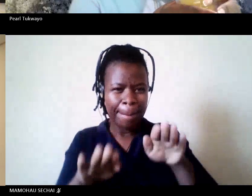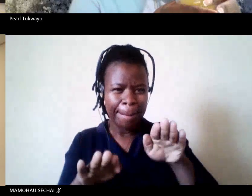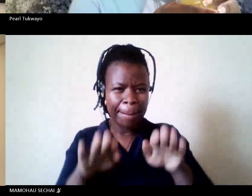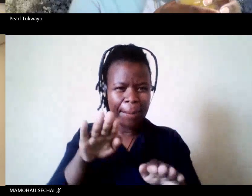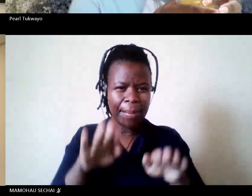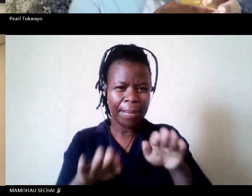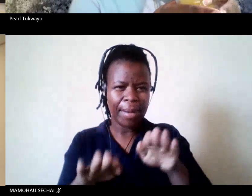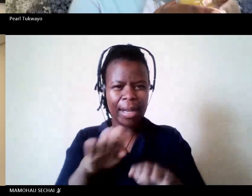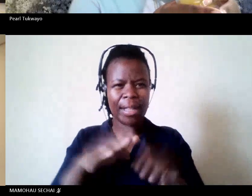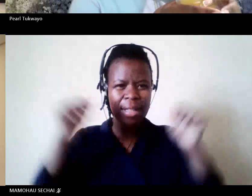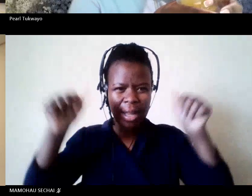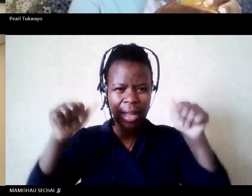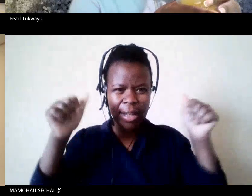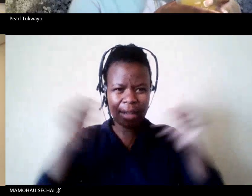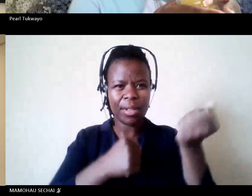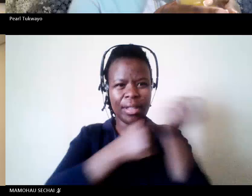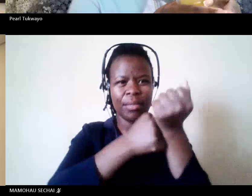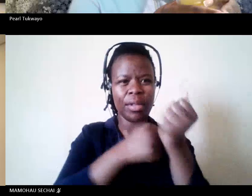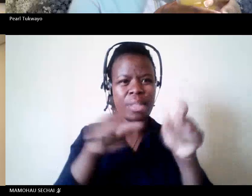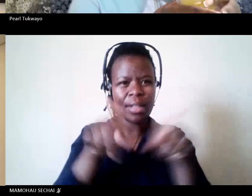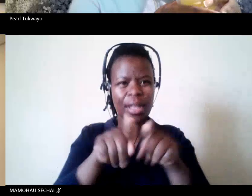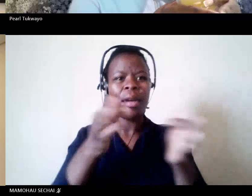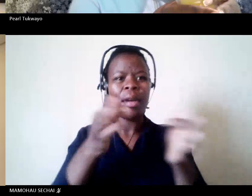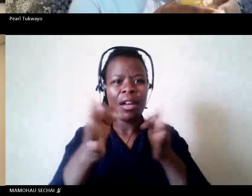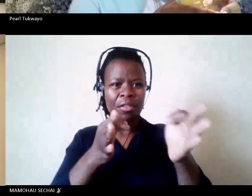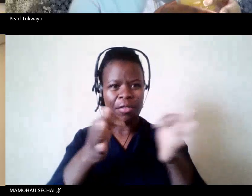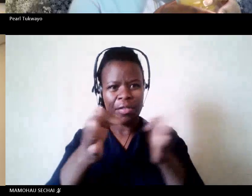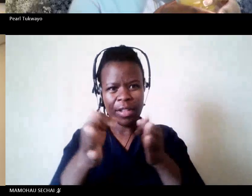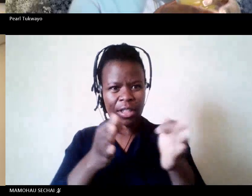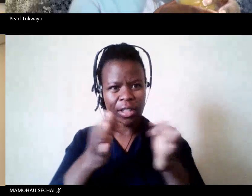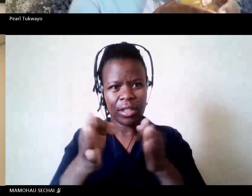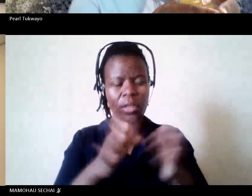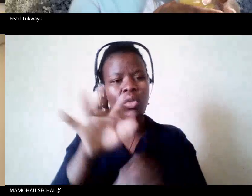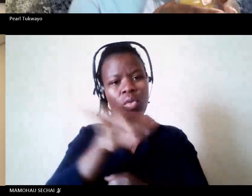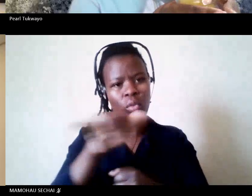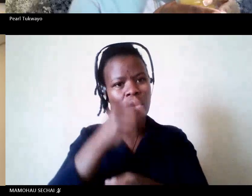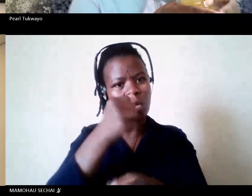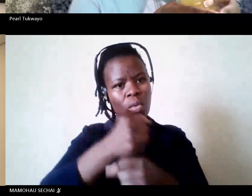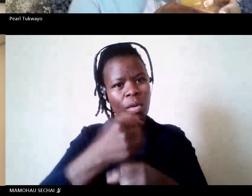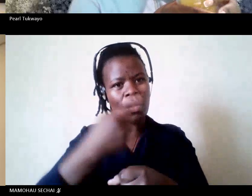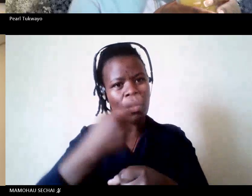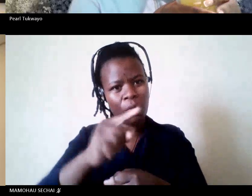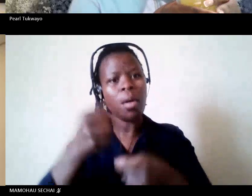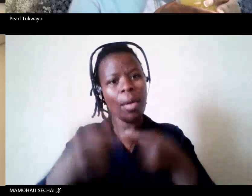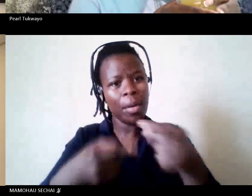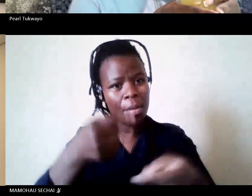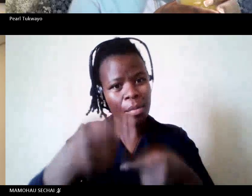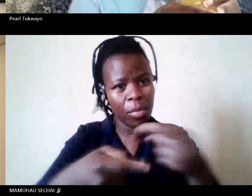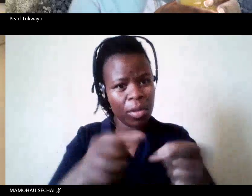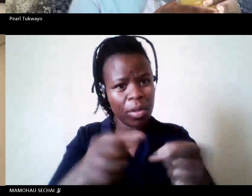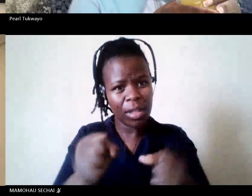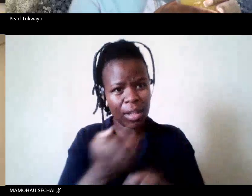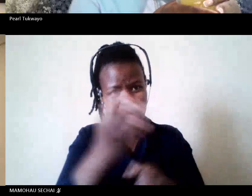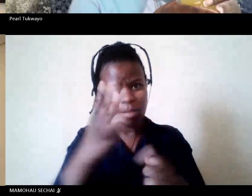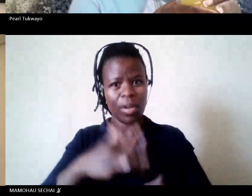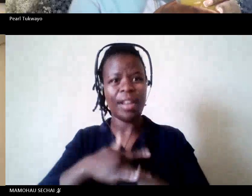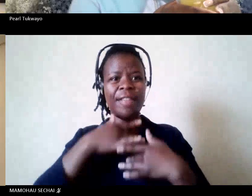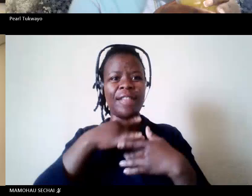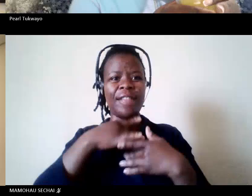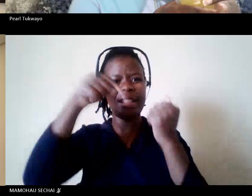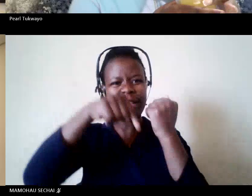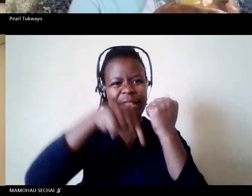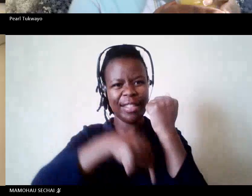facilitation, but most especially the warmth which she brought to the process. It made them feel a deeper sense of